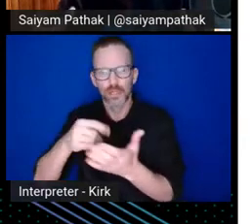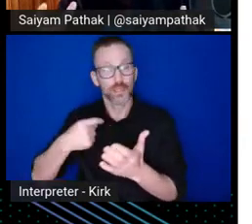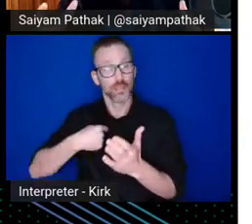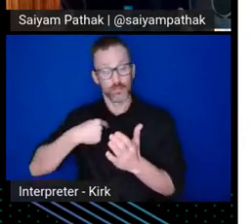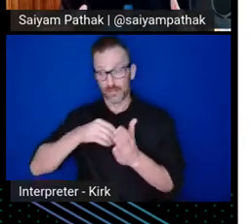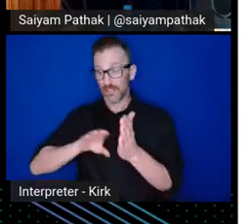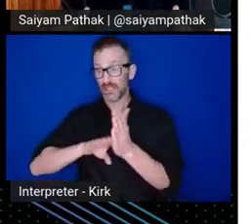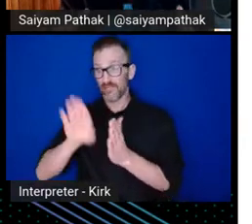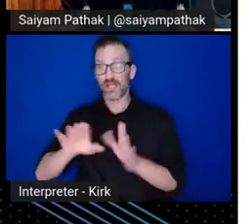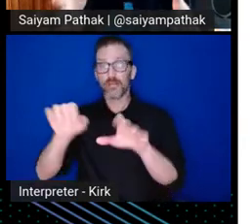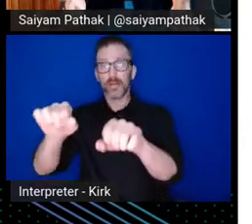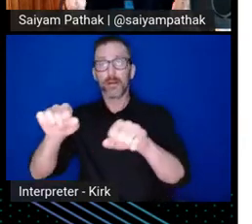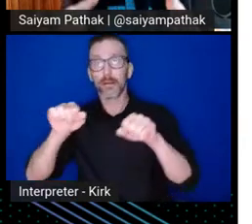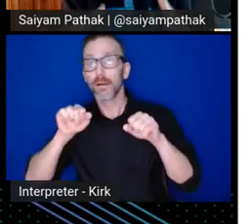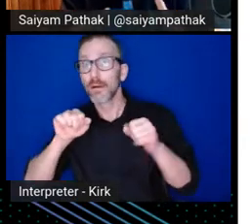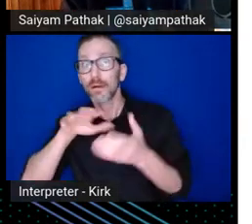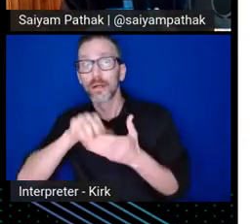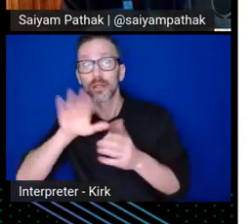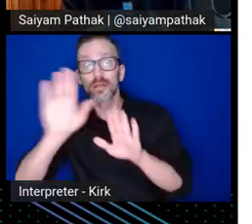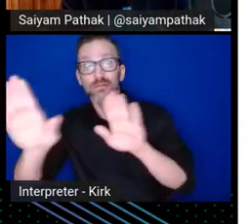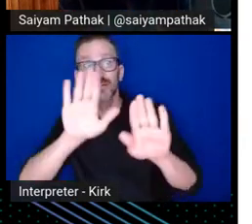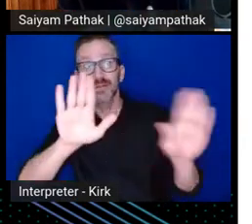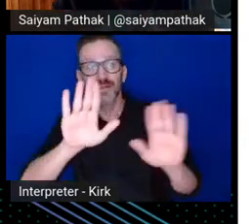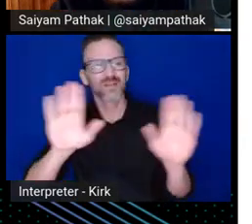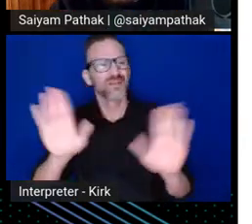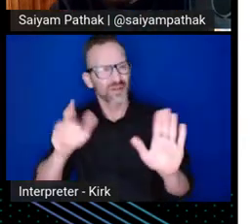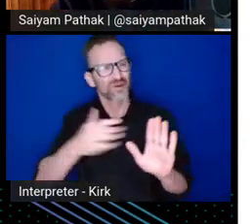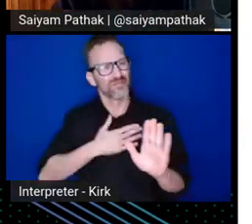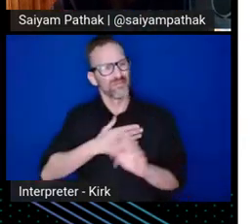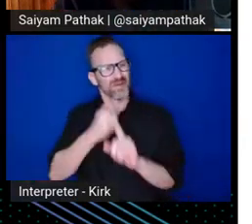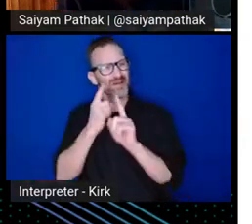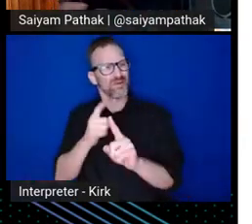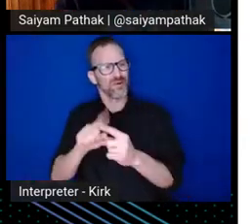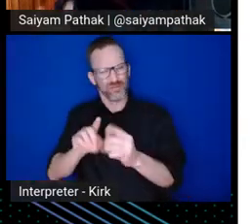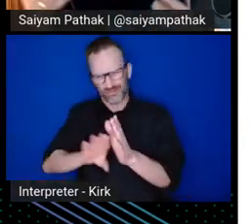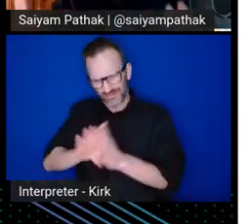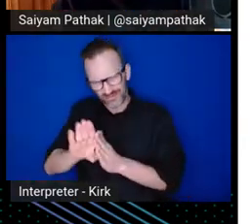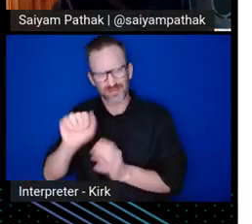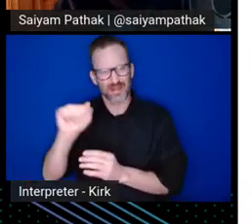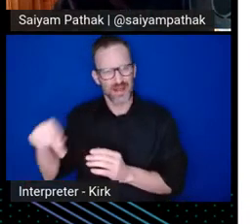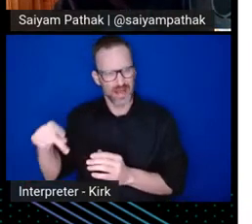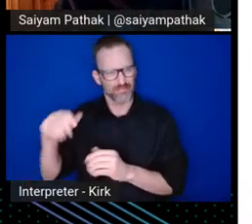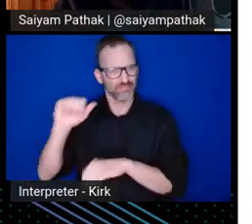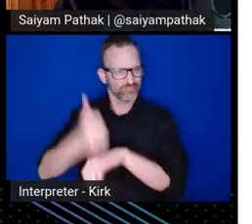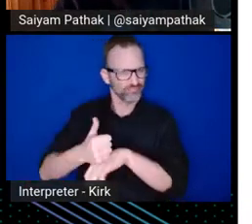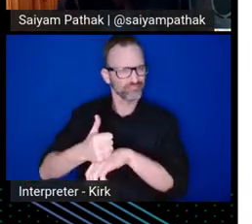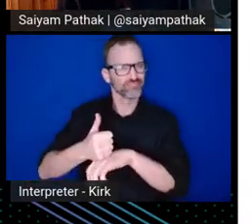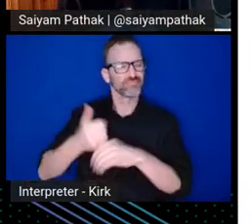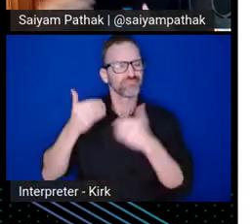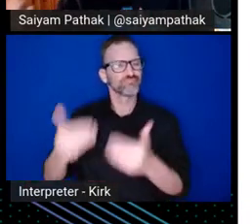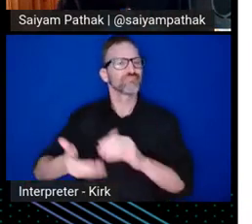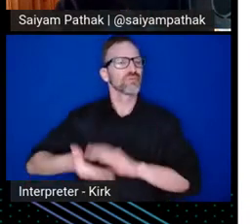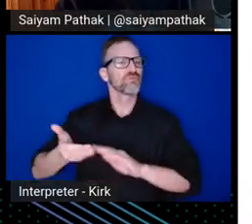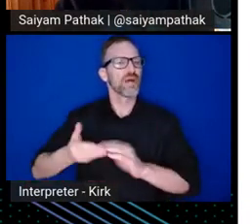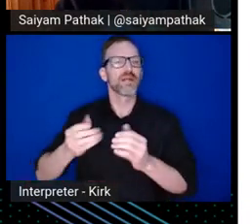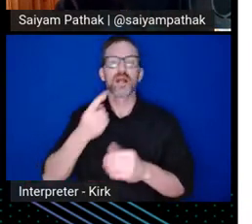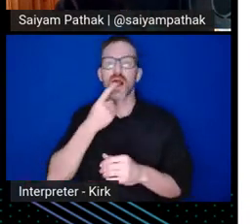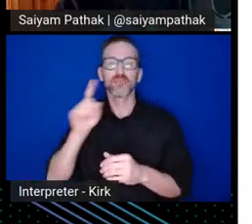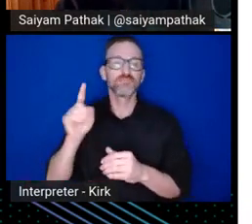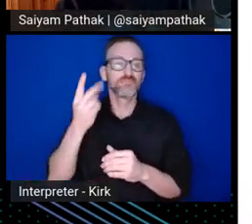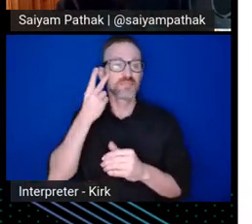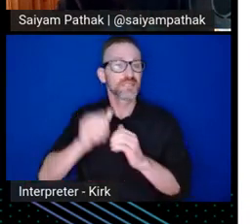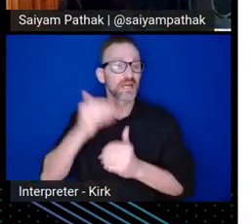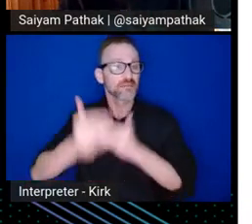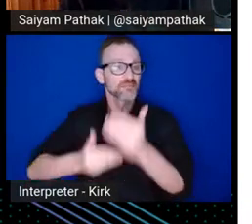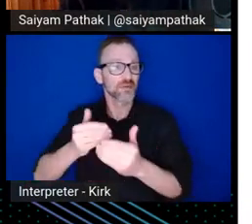learning curve, because my focus is to create the app. That's what I want to do, and just run it and see how it works with the modern platforms that are